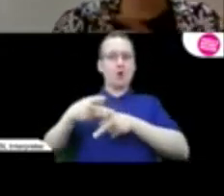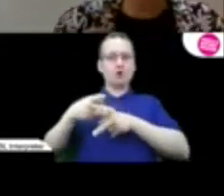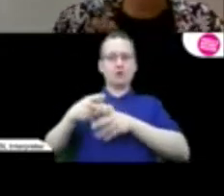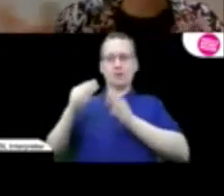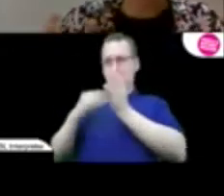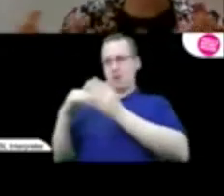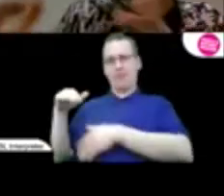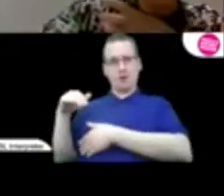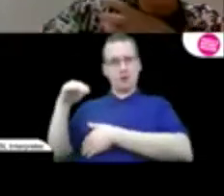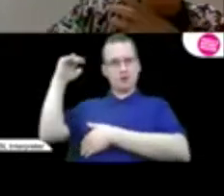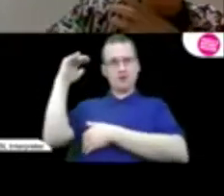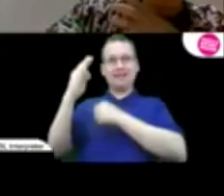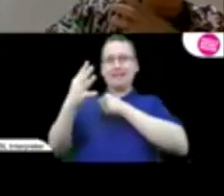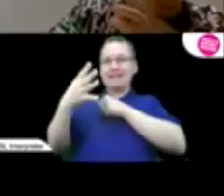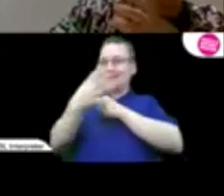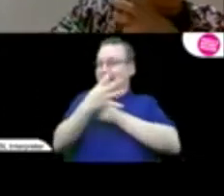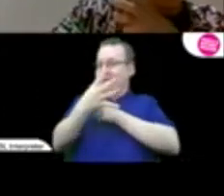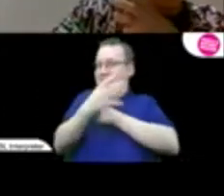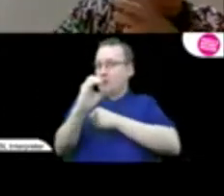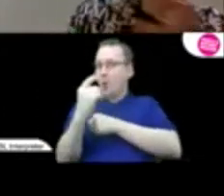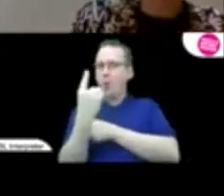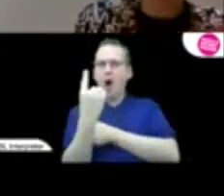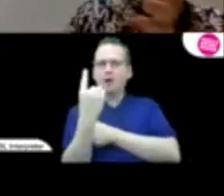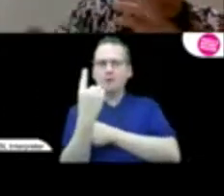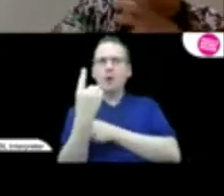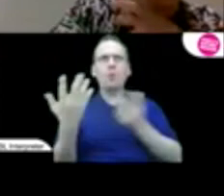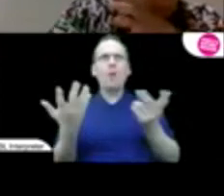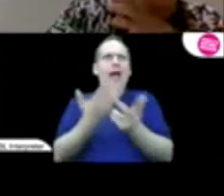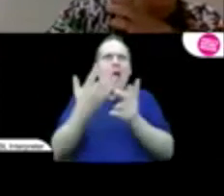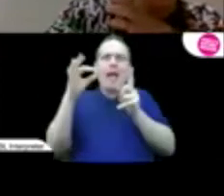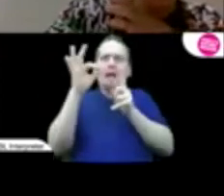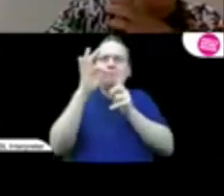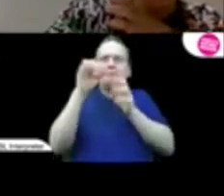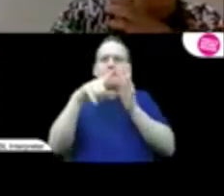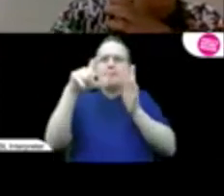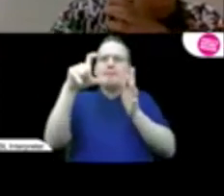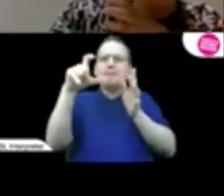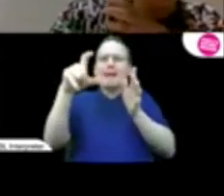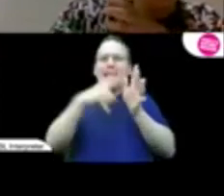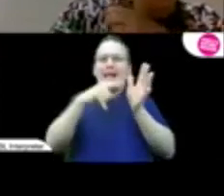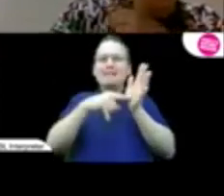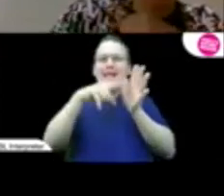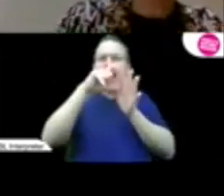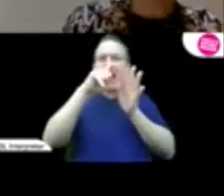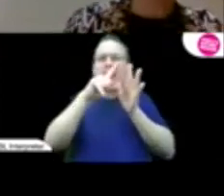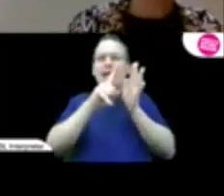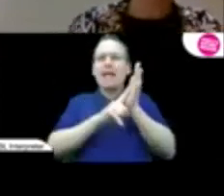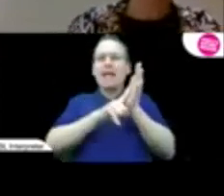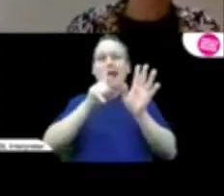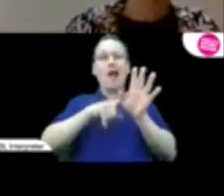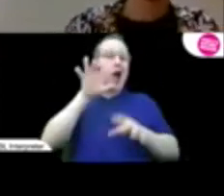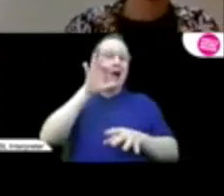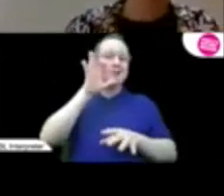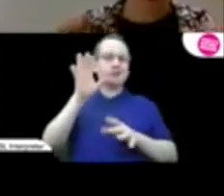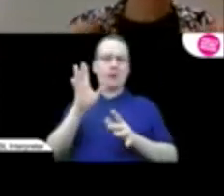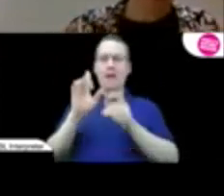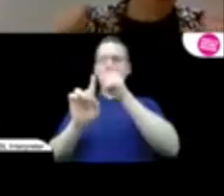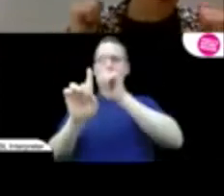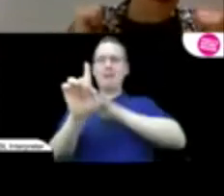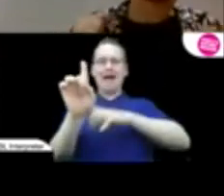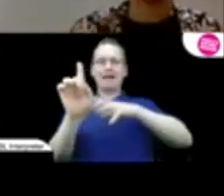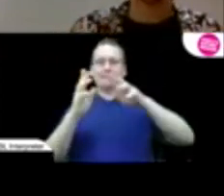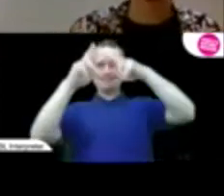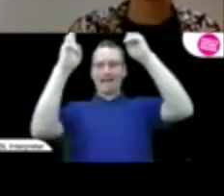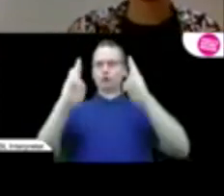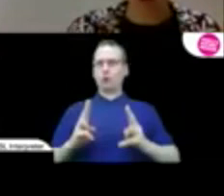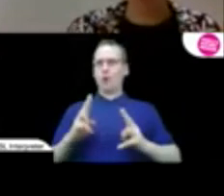in 1901. So it's in Piccadilly Garden, it's just behind that statue of Queen Victoria. So this statue